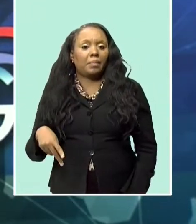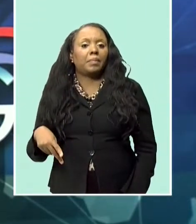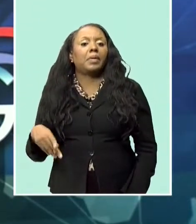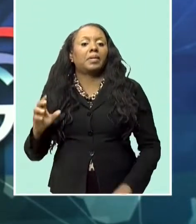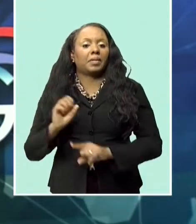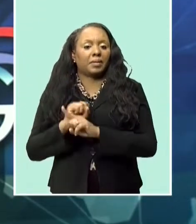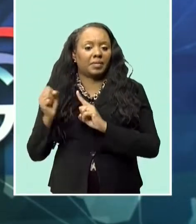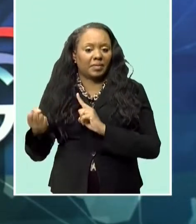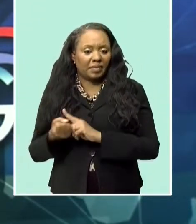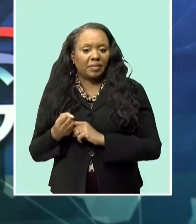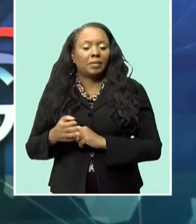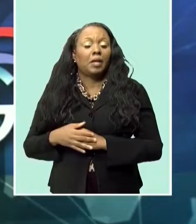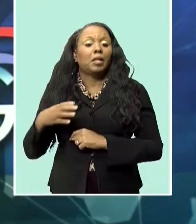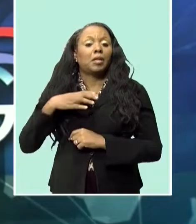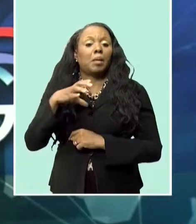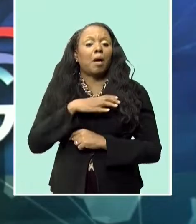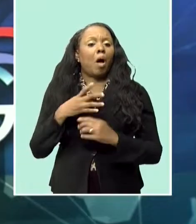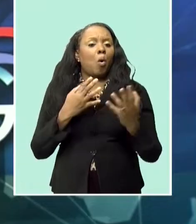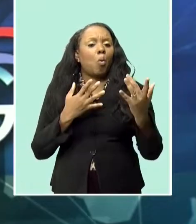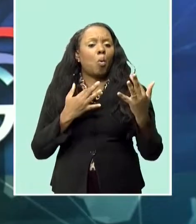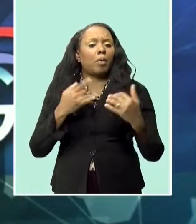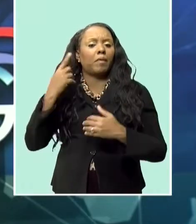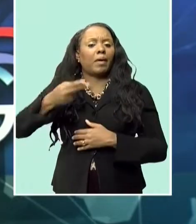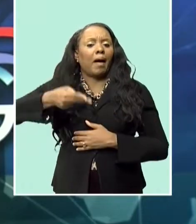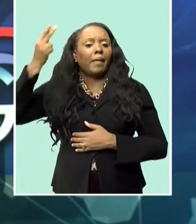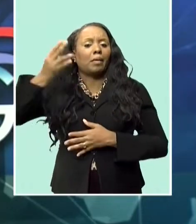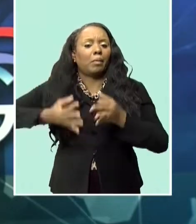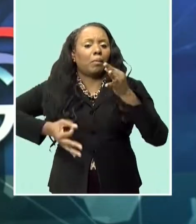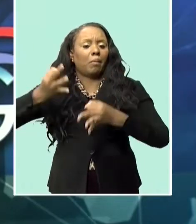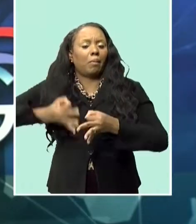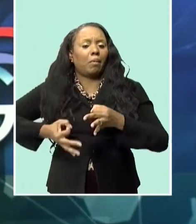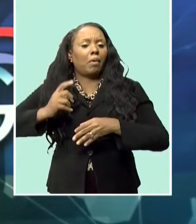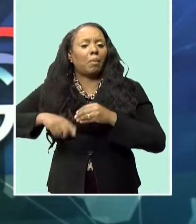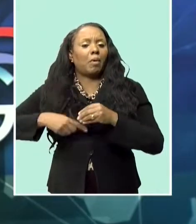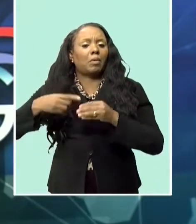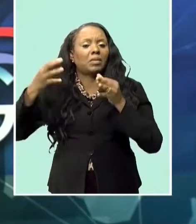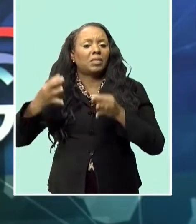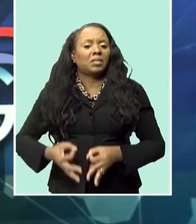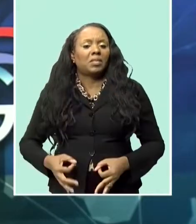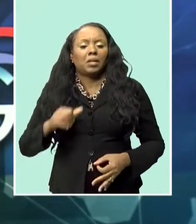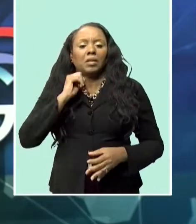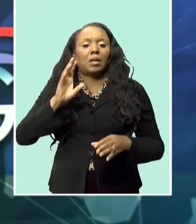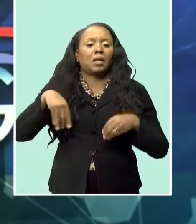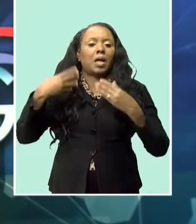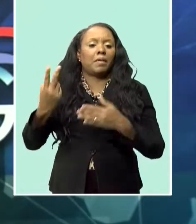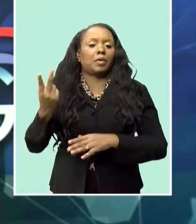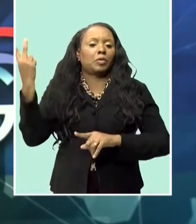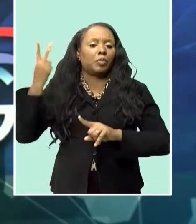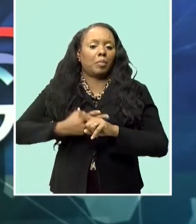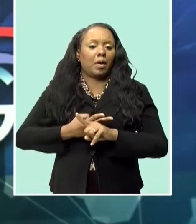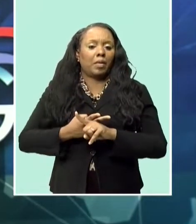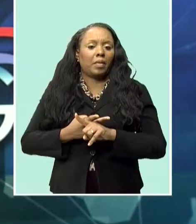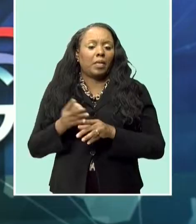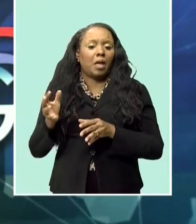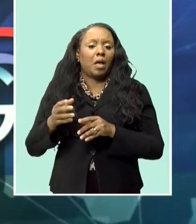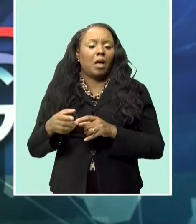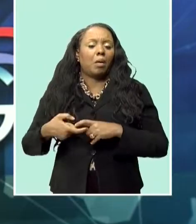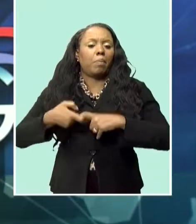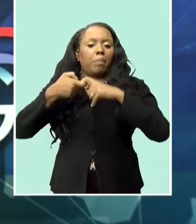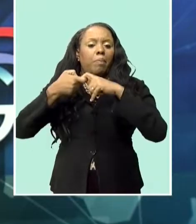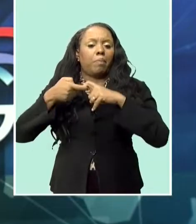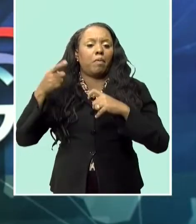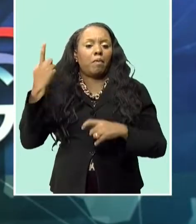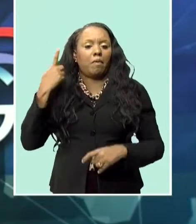as the Commission awaits a ruling from the High Court on its decision not to grant a 2-month adjournment to the Office of Public Counsel